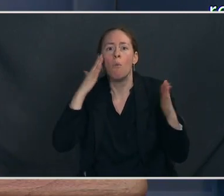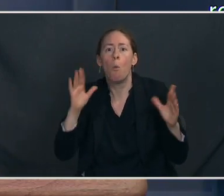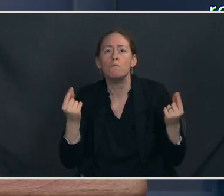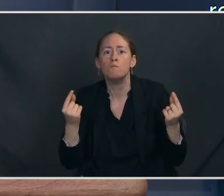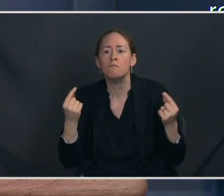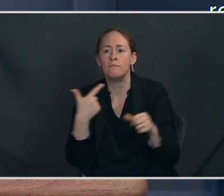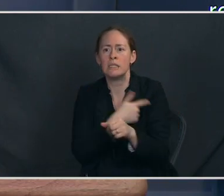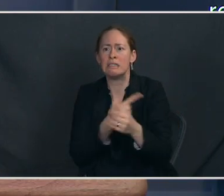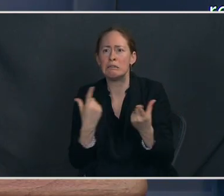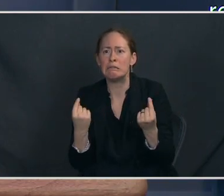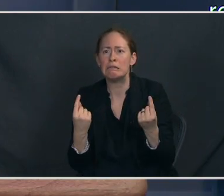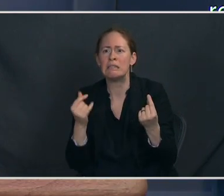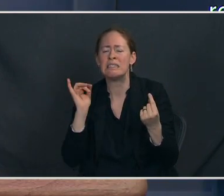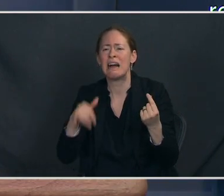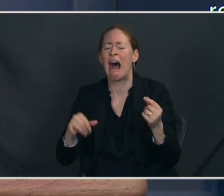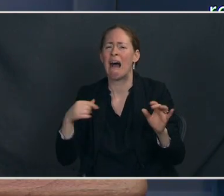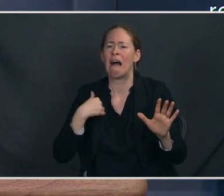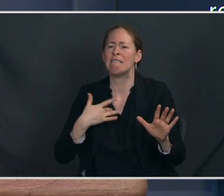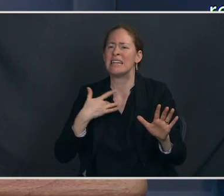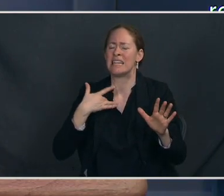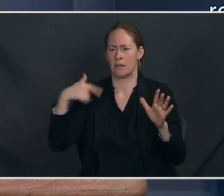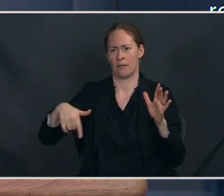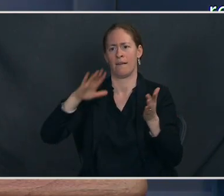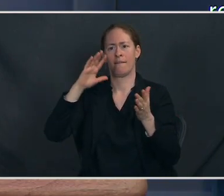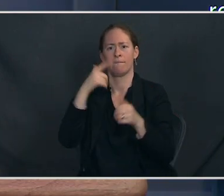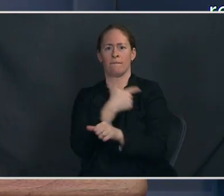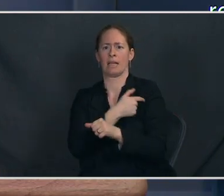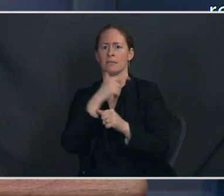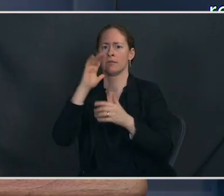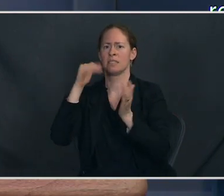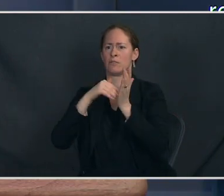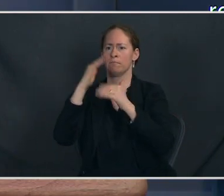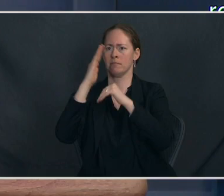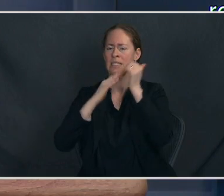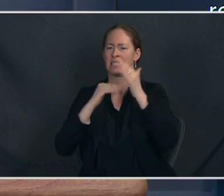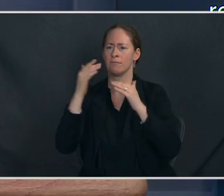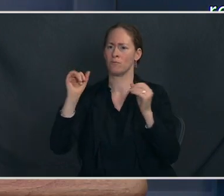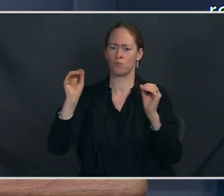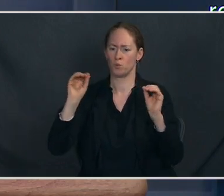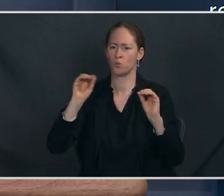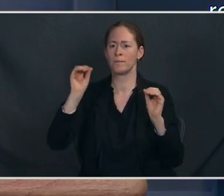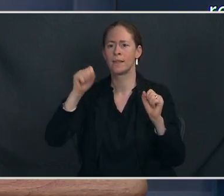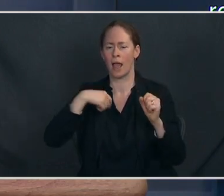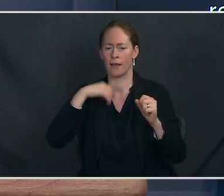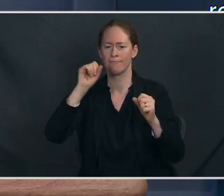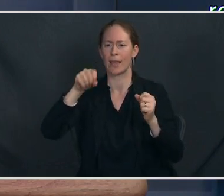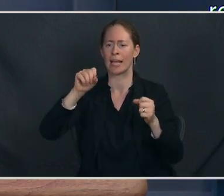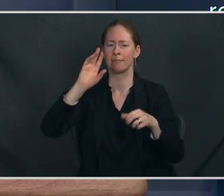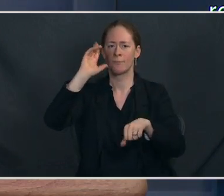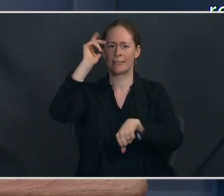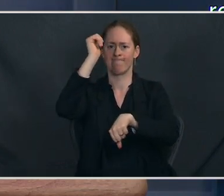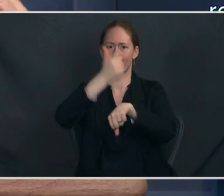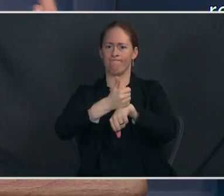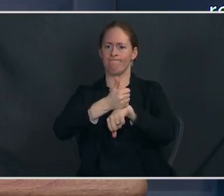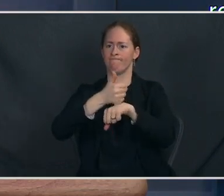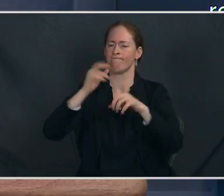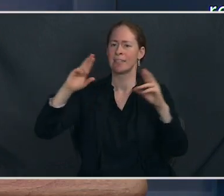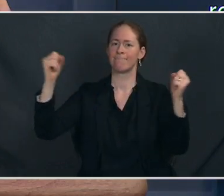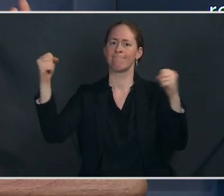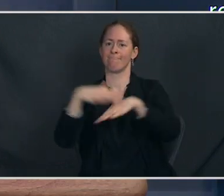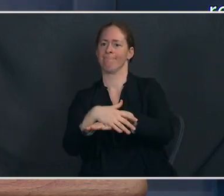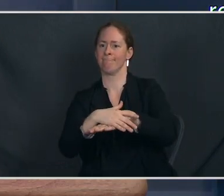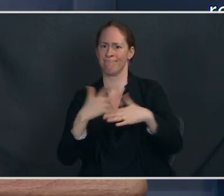can go and receive the vaccine. So there's multiple steps in this process. And our focus is on ensuring not just